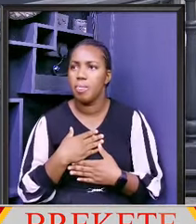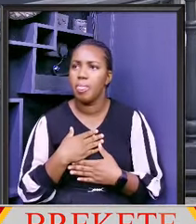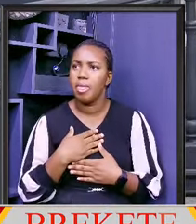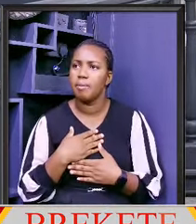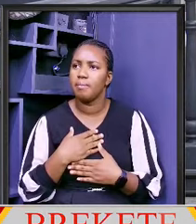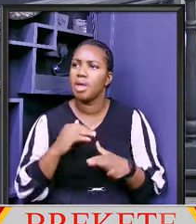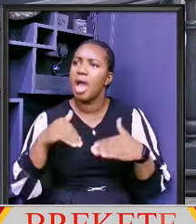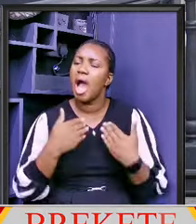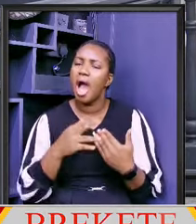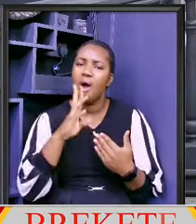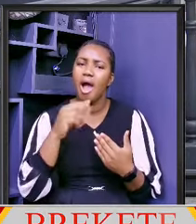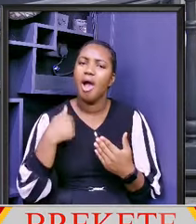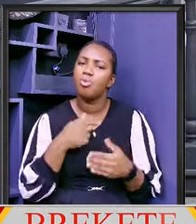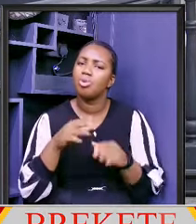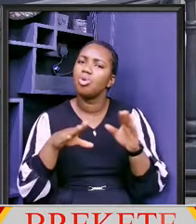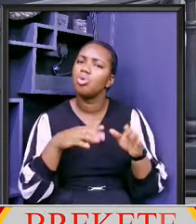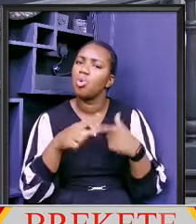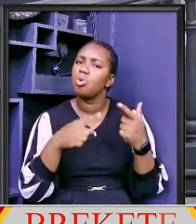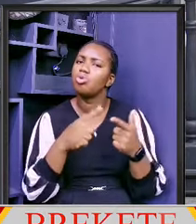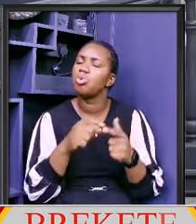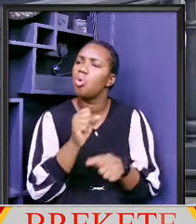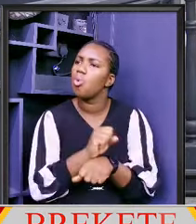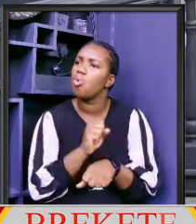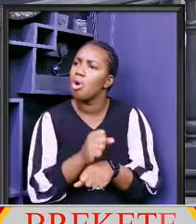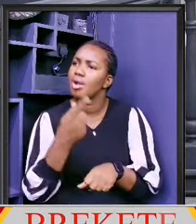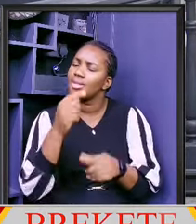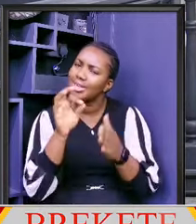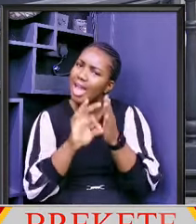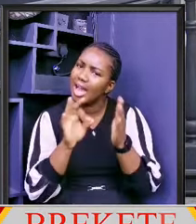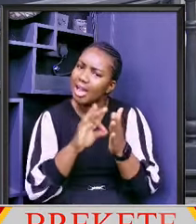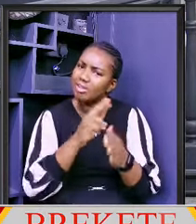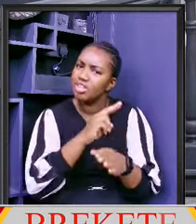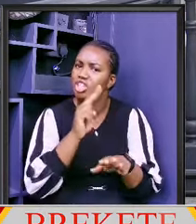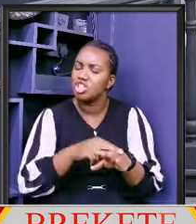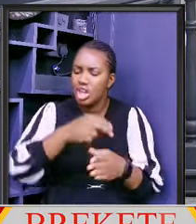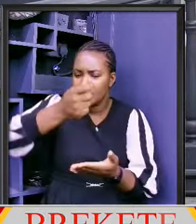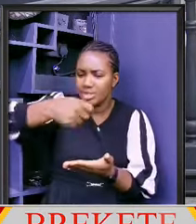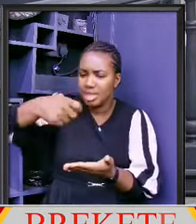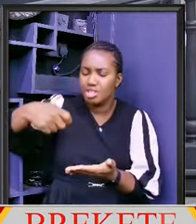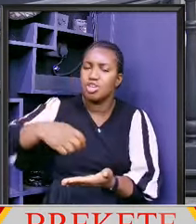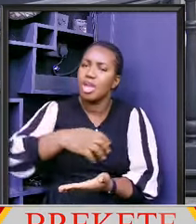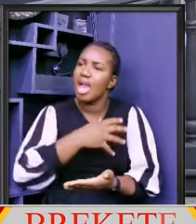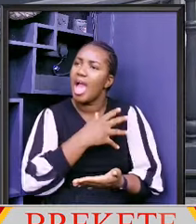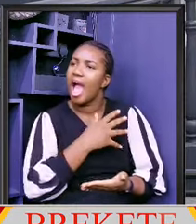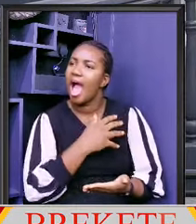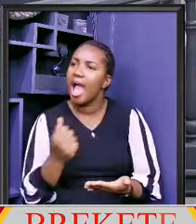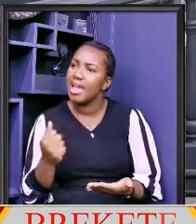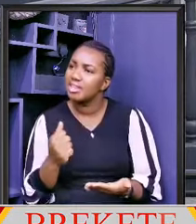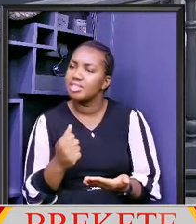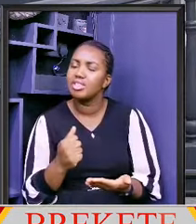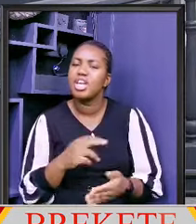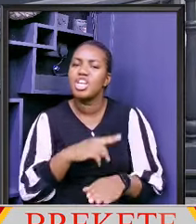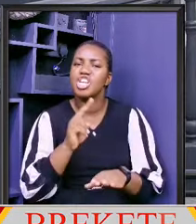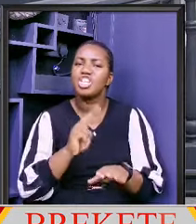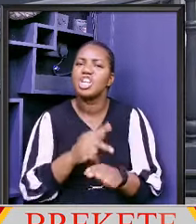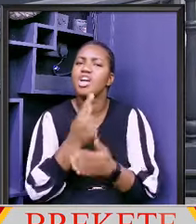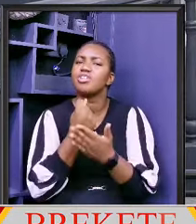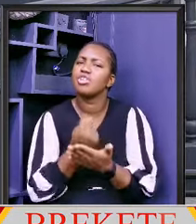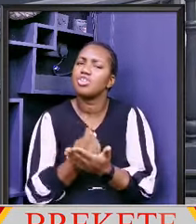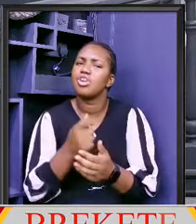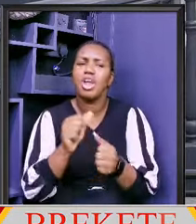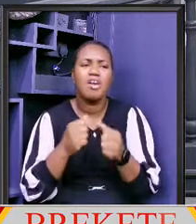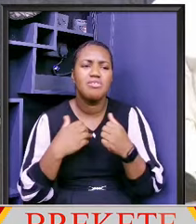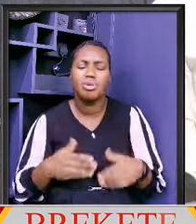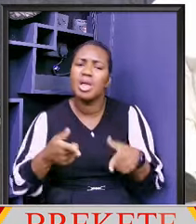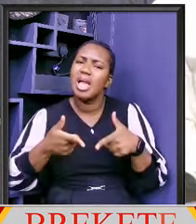Please, how are we going to work? The account, national secretary and the national treasurer and everybody, let's go